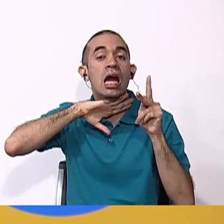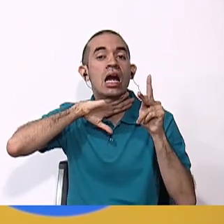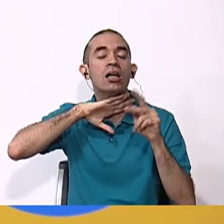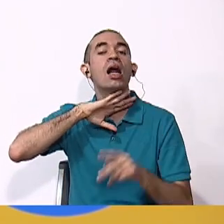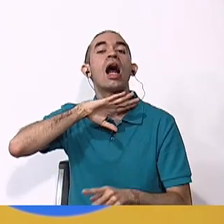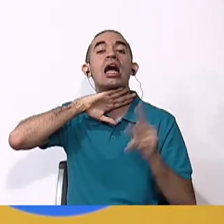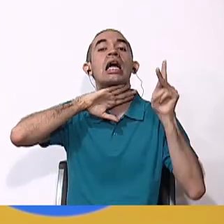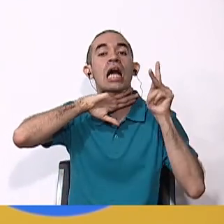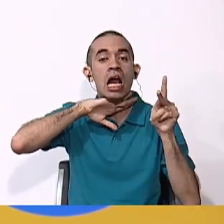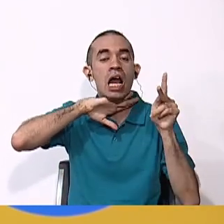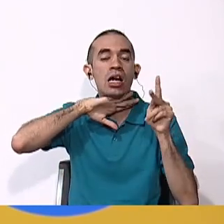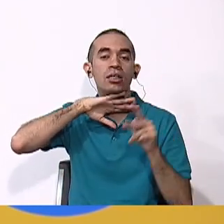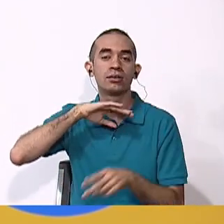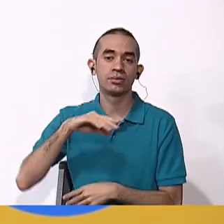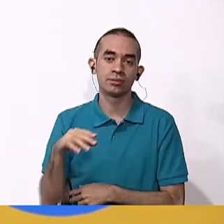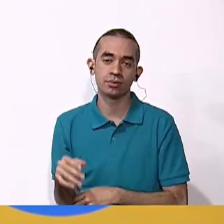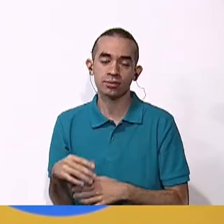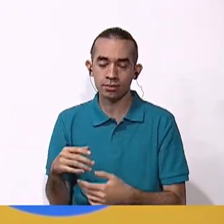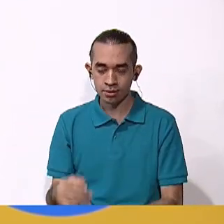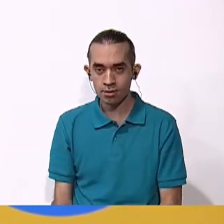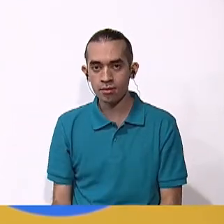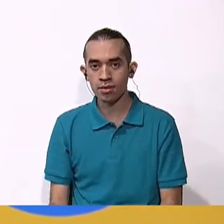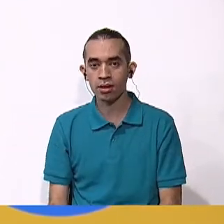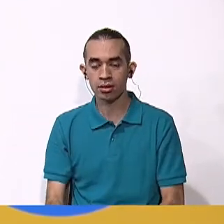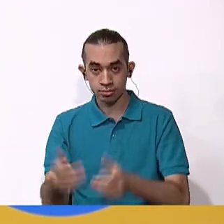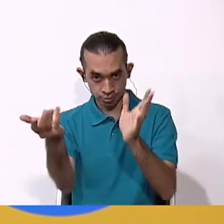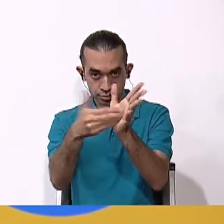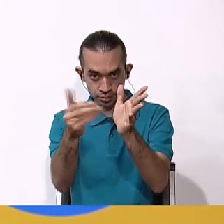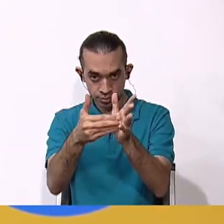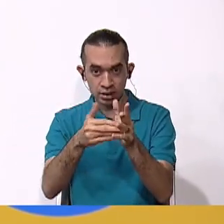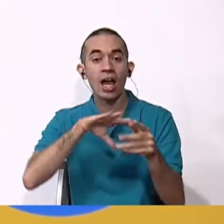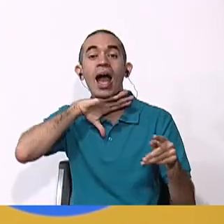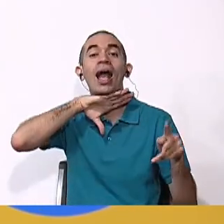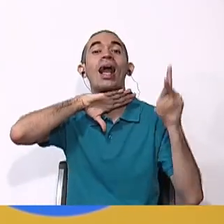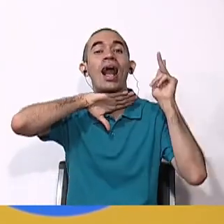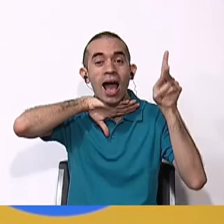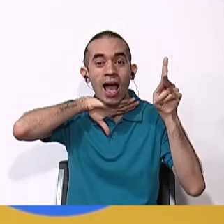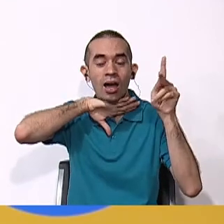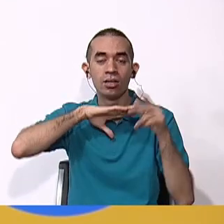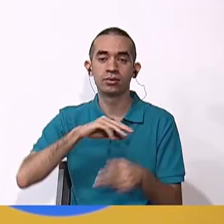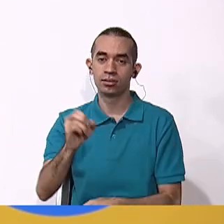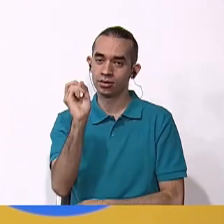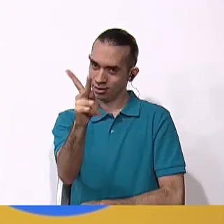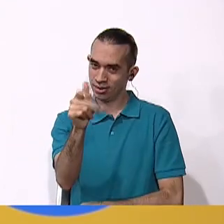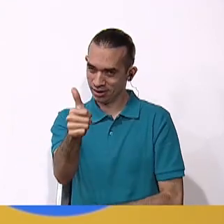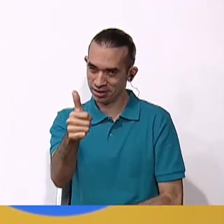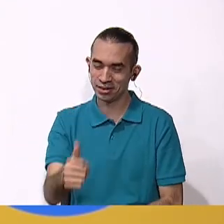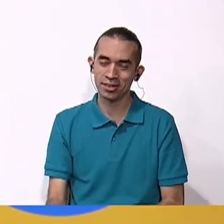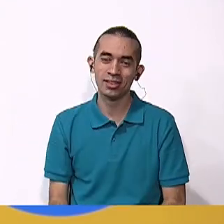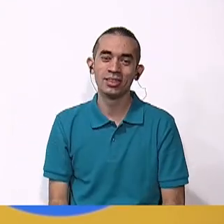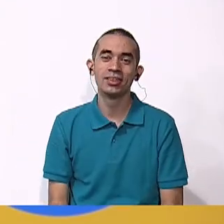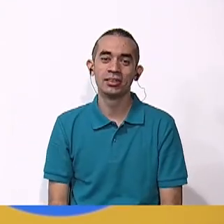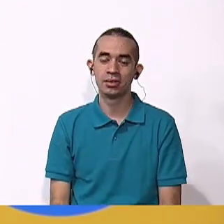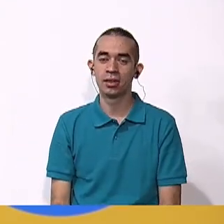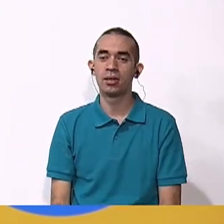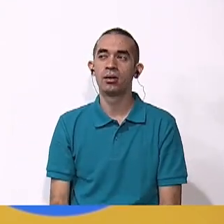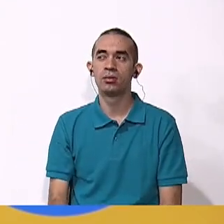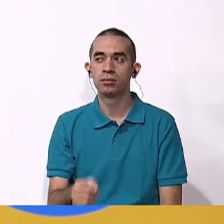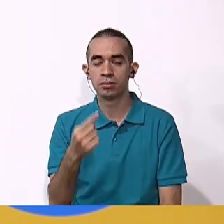K is the sound for today. Repeat. K. Okay, let's see